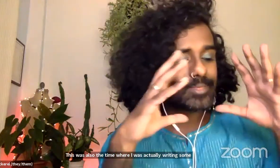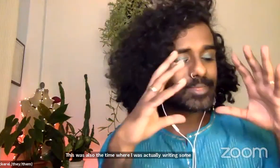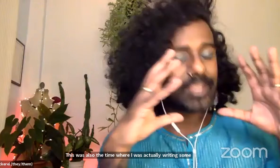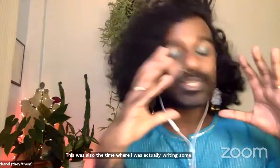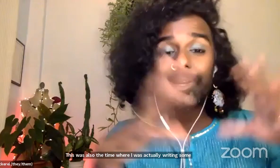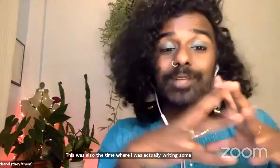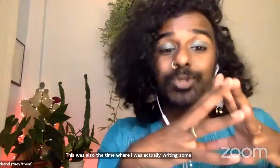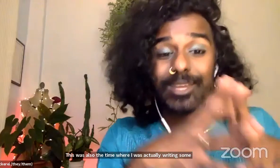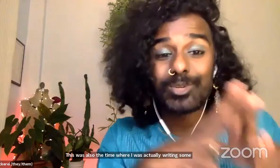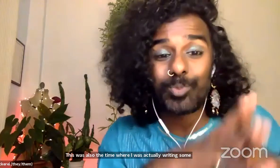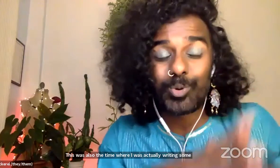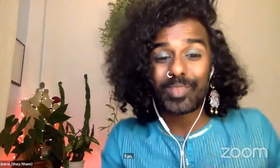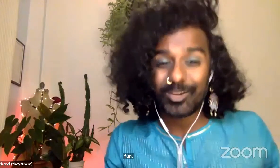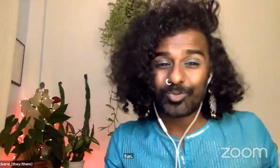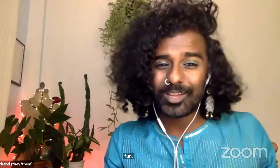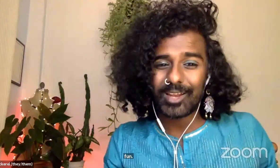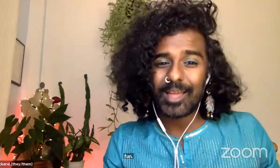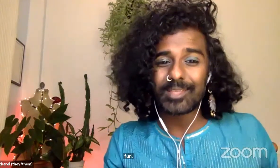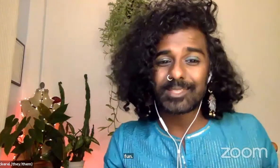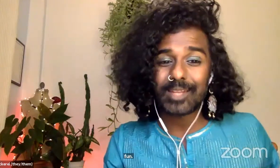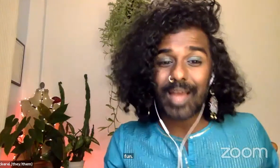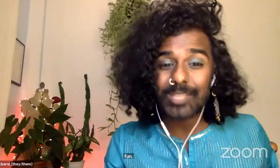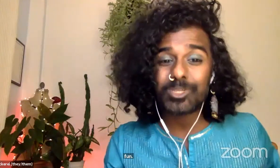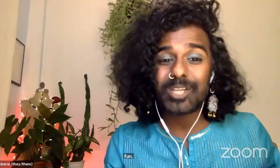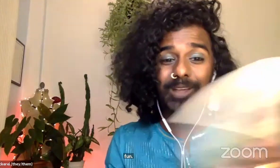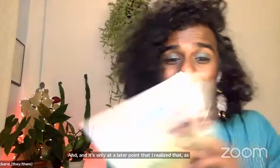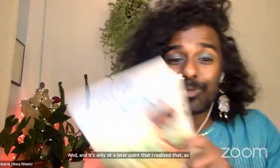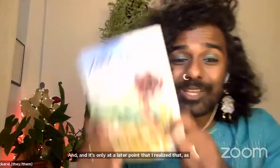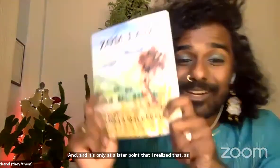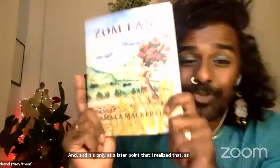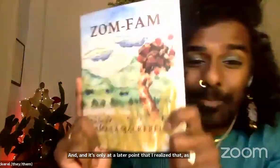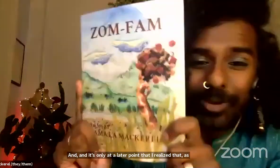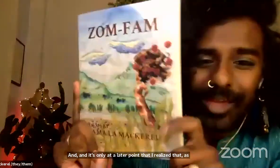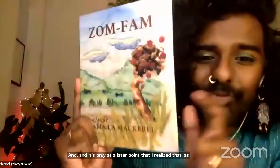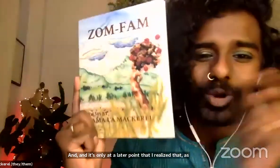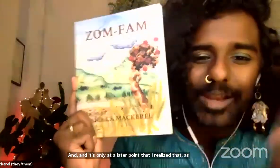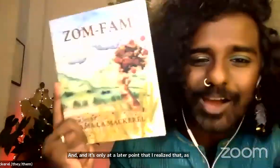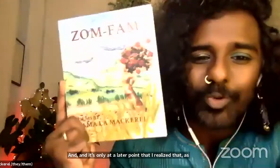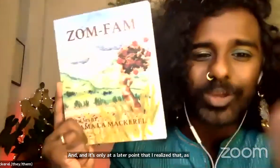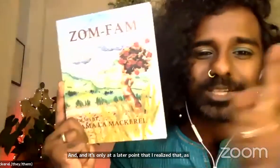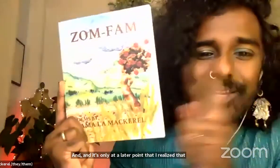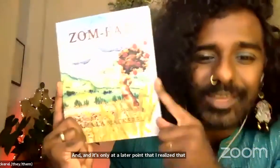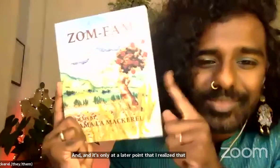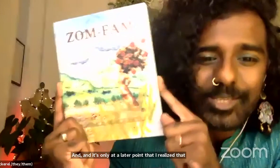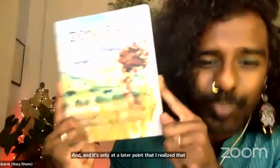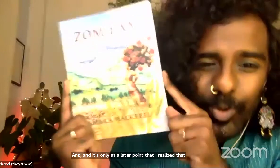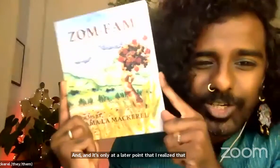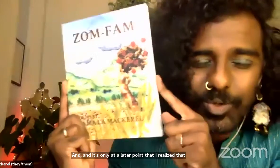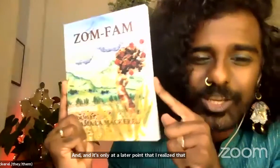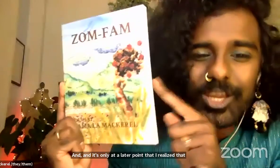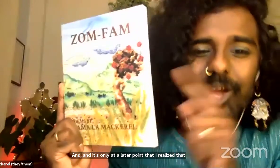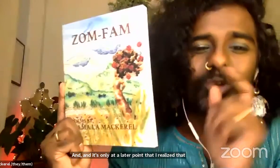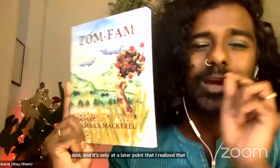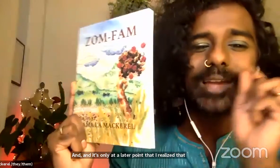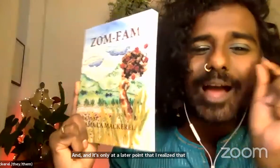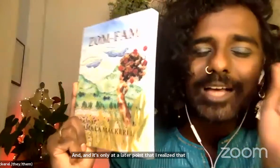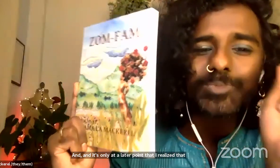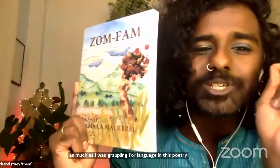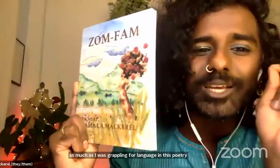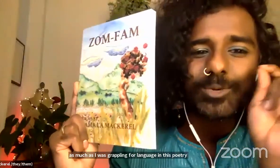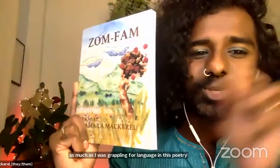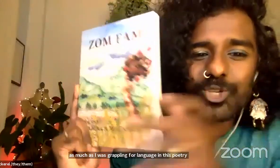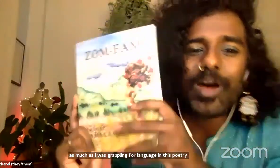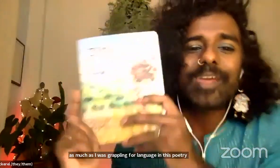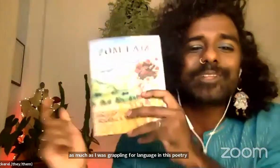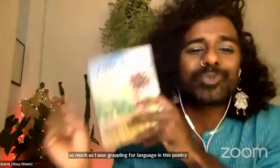And it's only at a later point that I realized that as much as I was grappling through language in this poetry, right? Like as